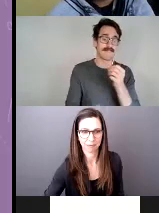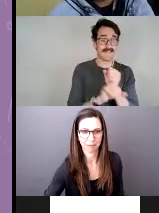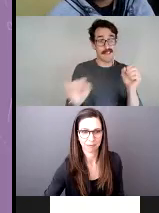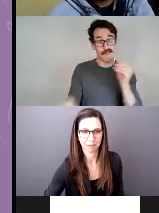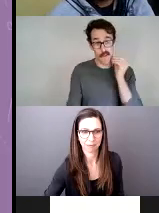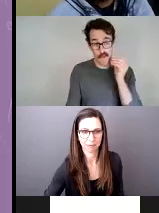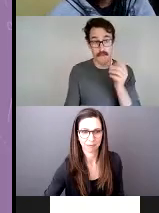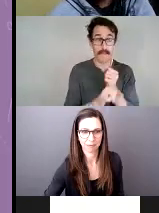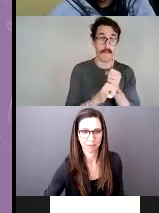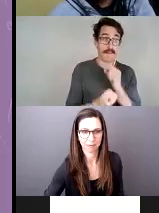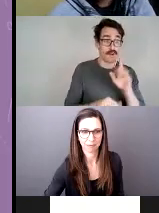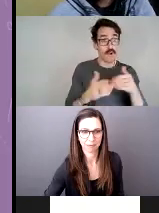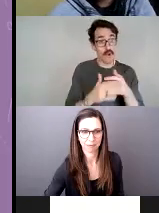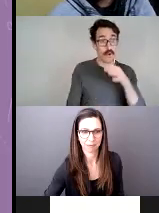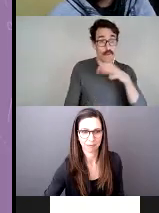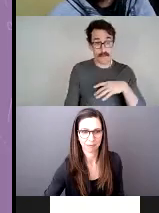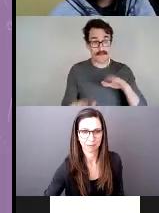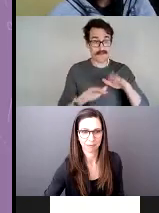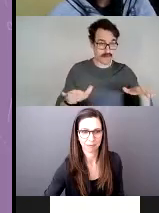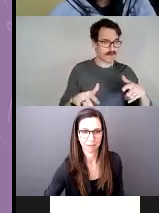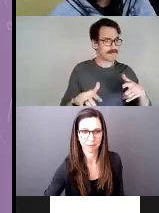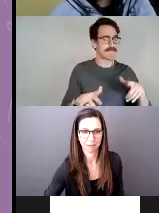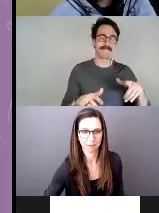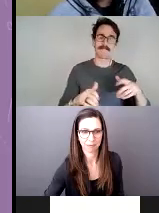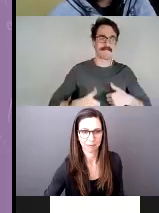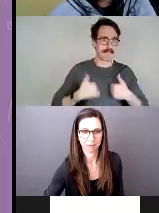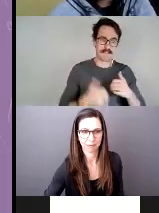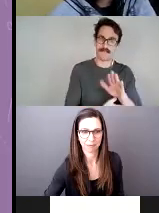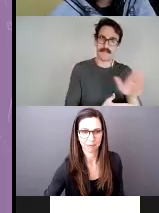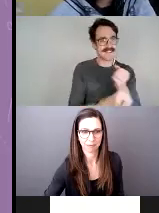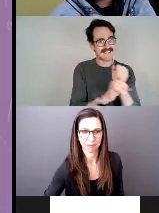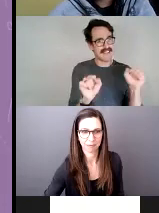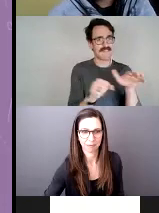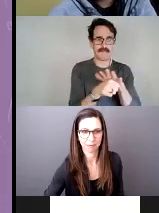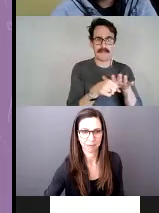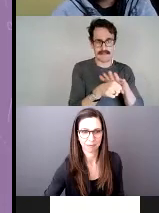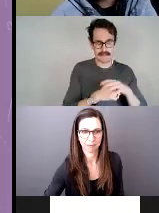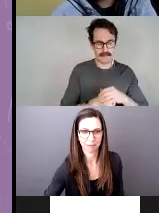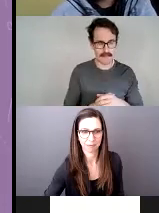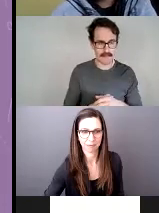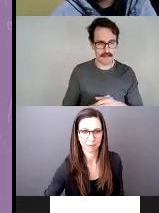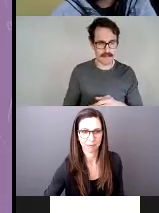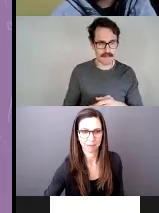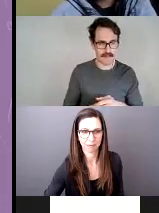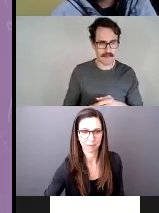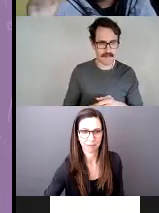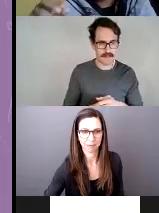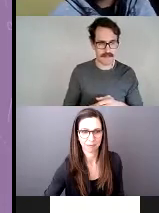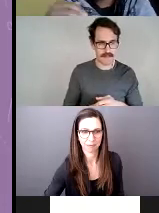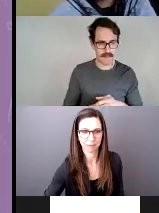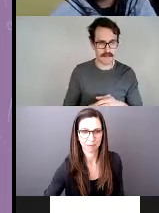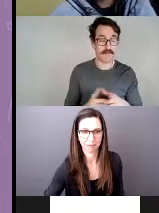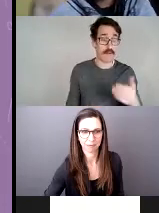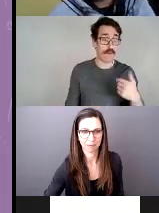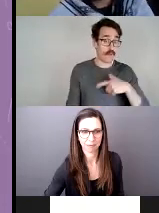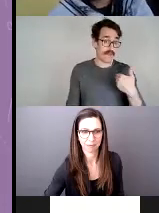and children can flee in a safe place, and we're doing the assessment for them. So we're not calling around a bunch of shelters, but we have the database to